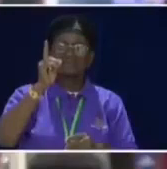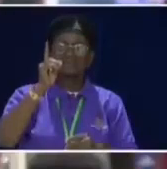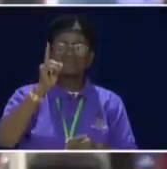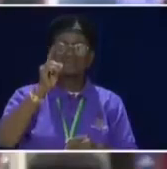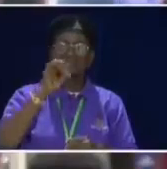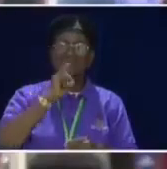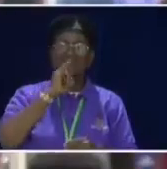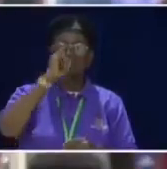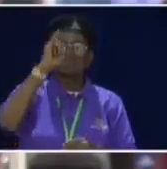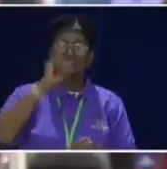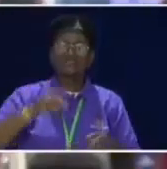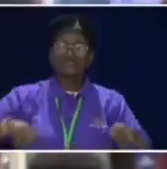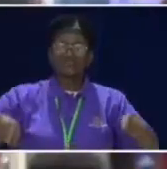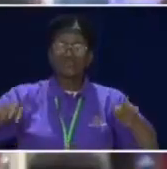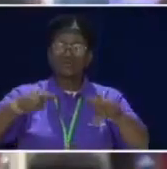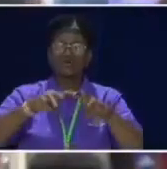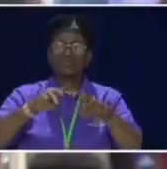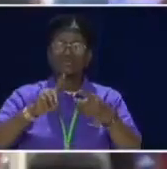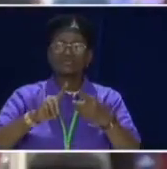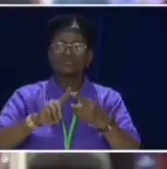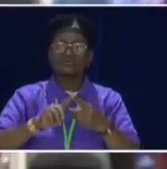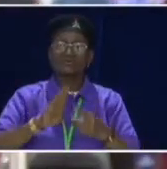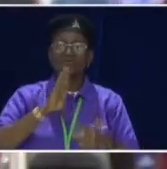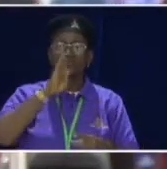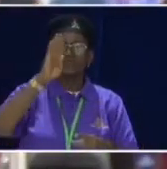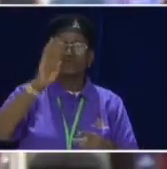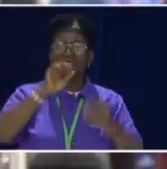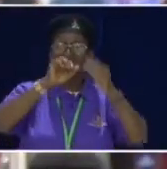It's worthy to be adored.